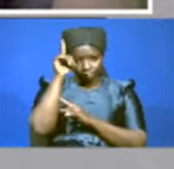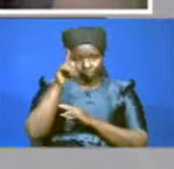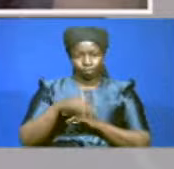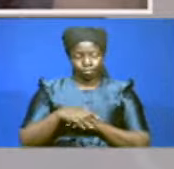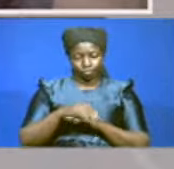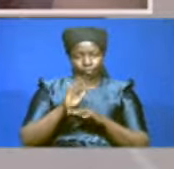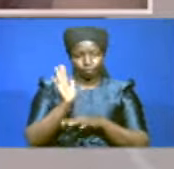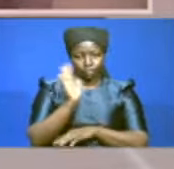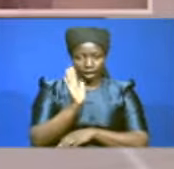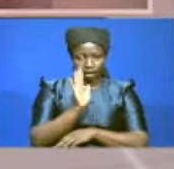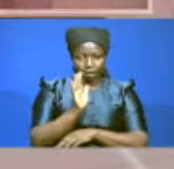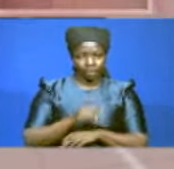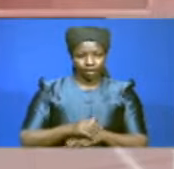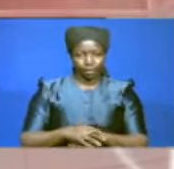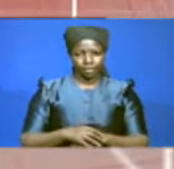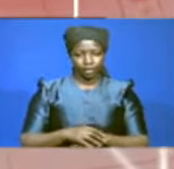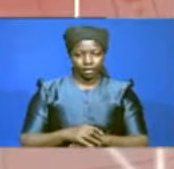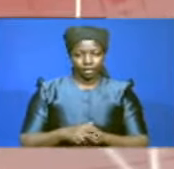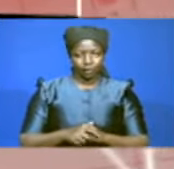Goodbye.